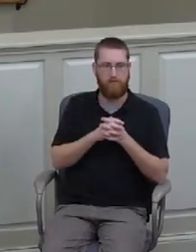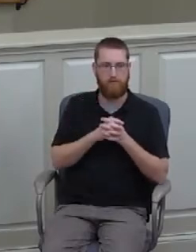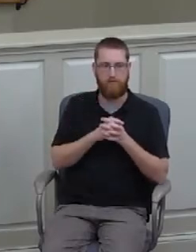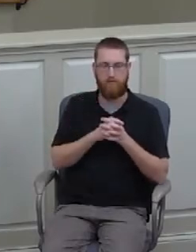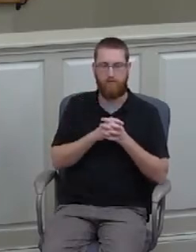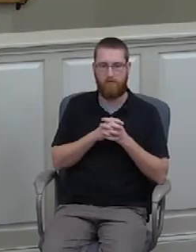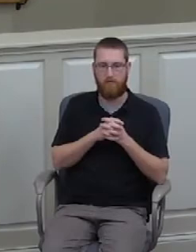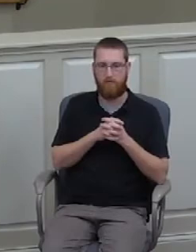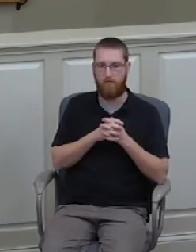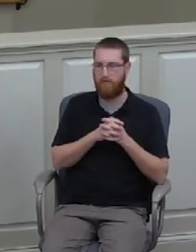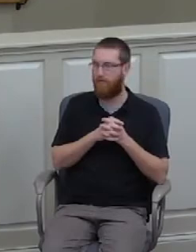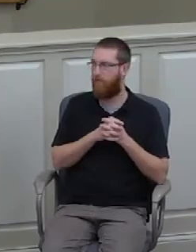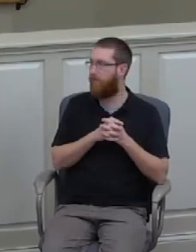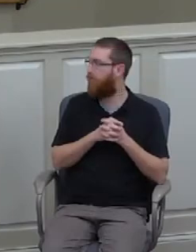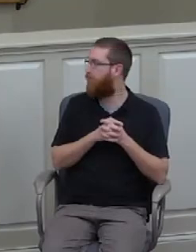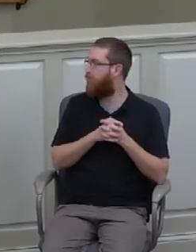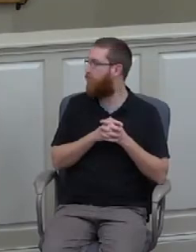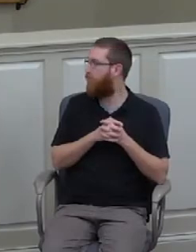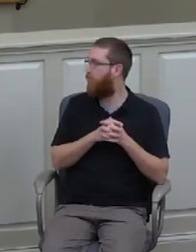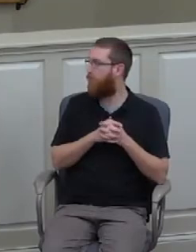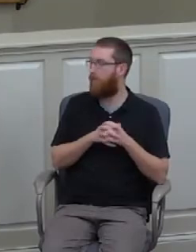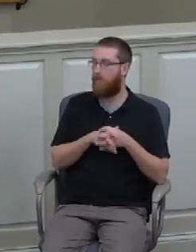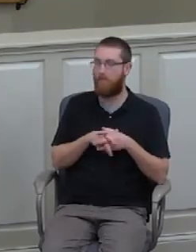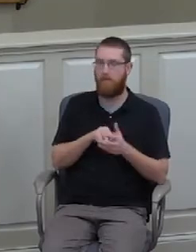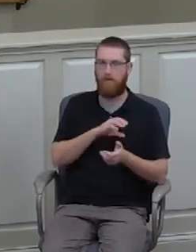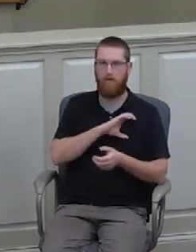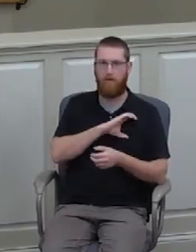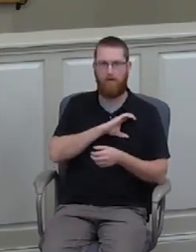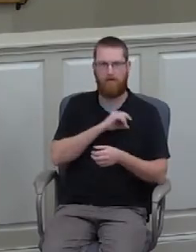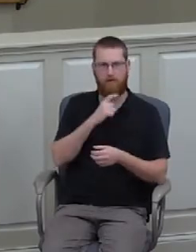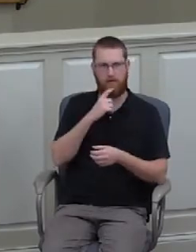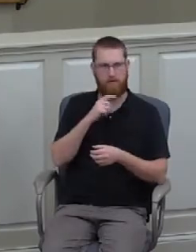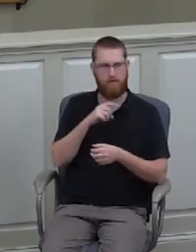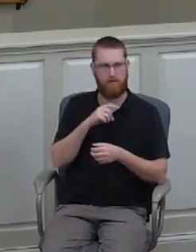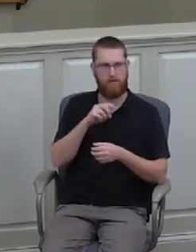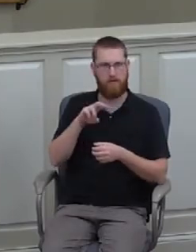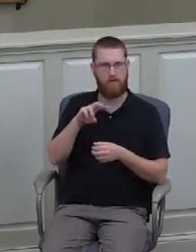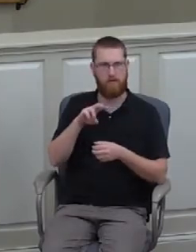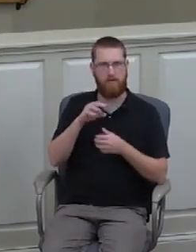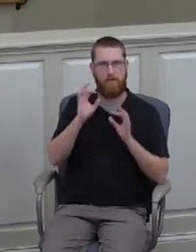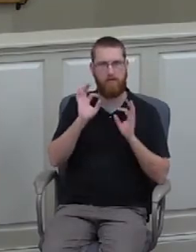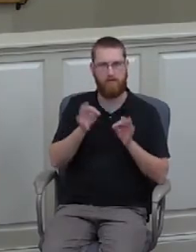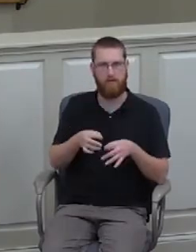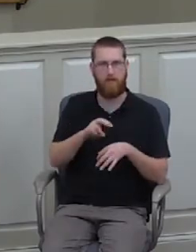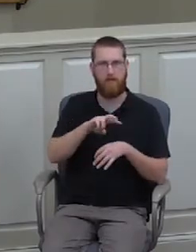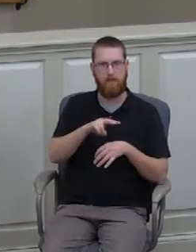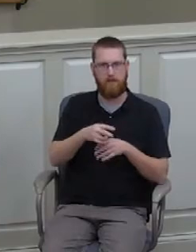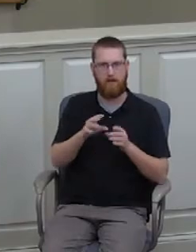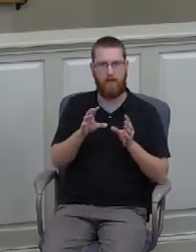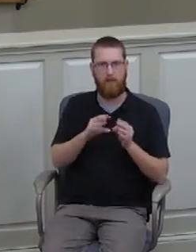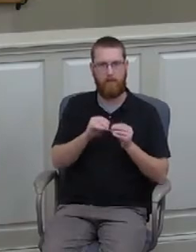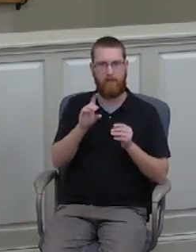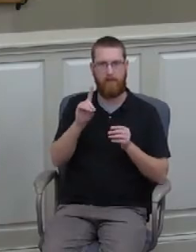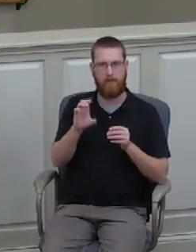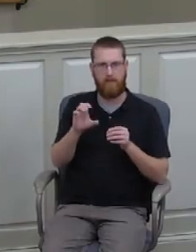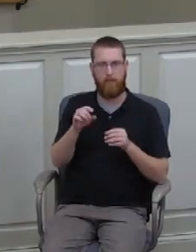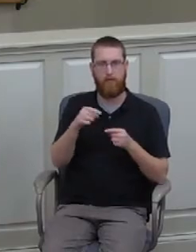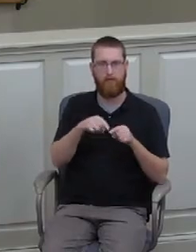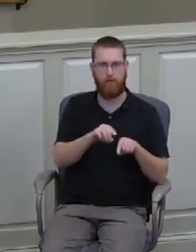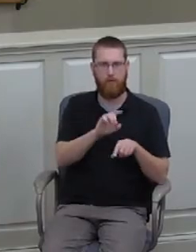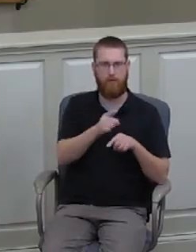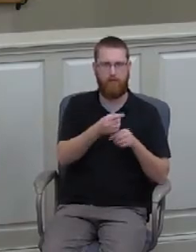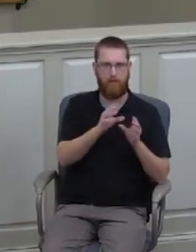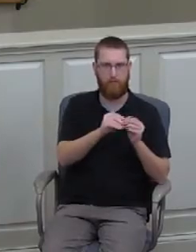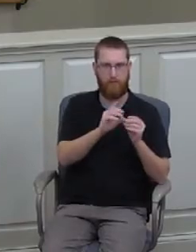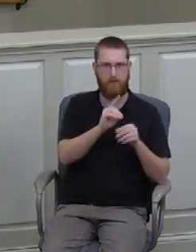So we'll decide about the second meeting in December at the first meeting in December. Is that kind of, or another date?